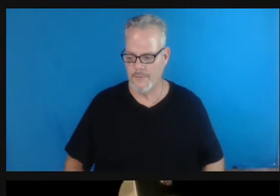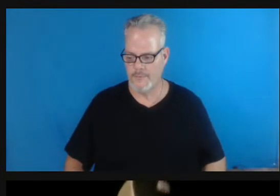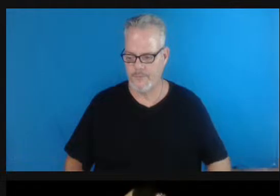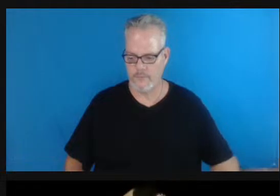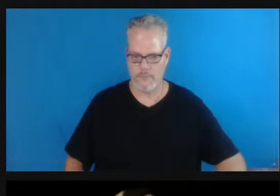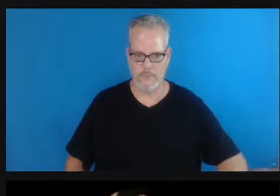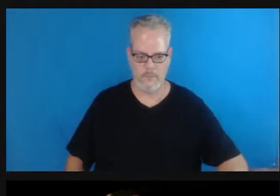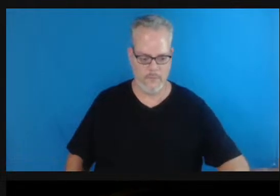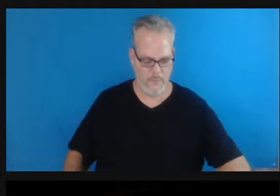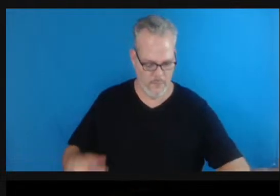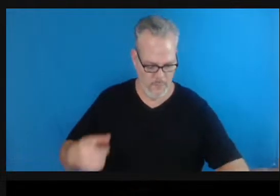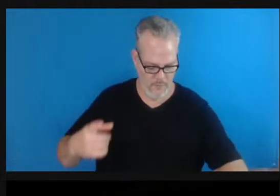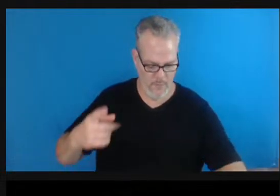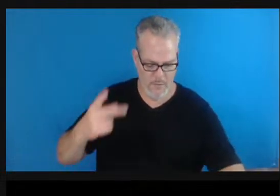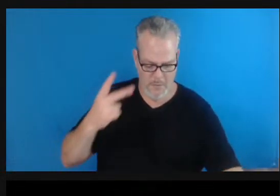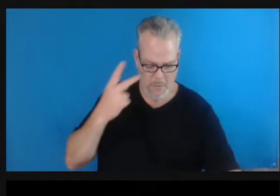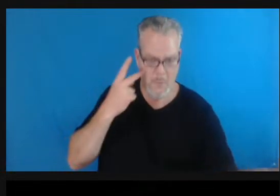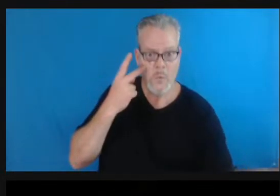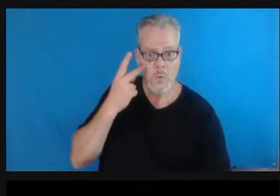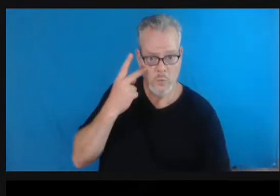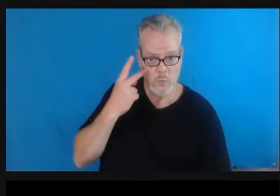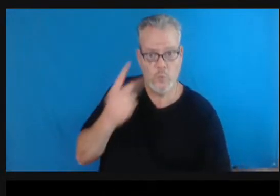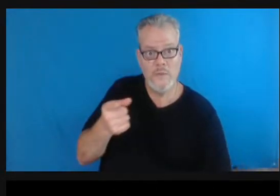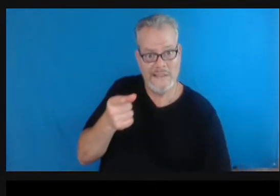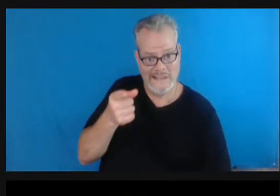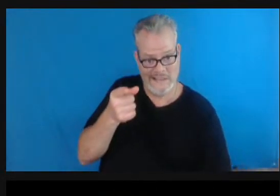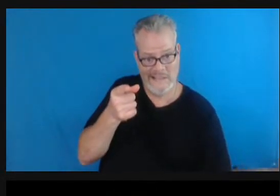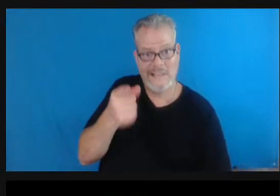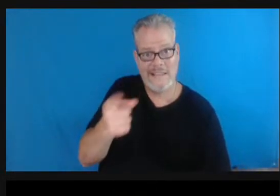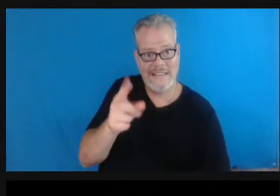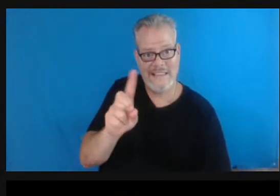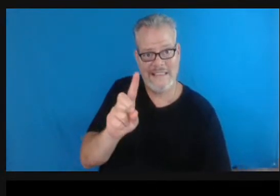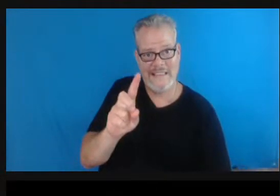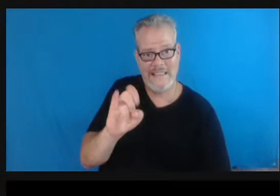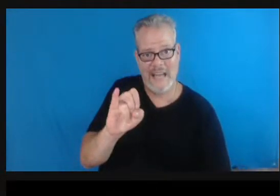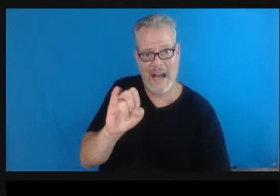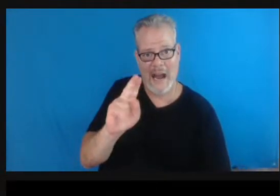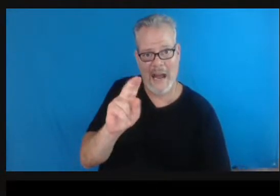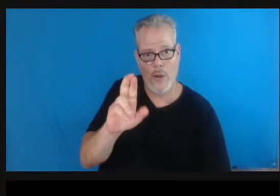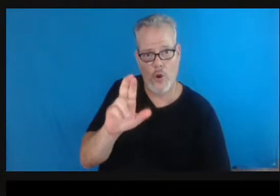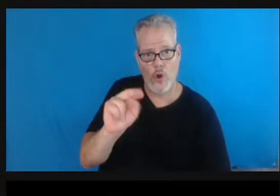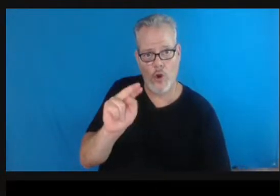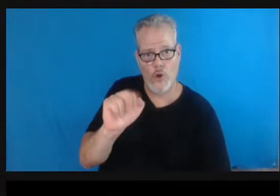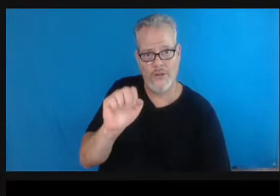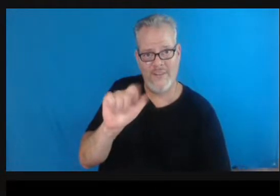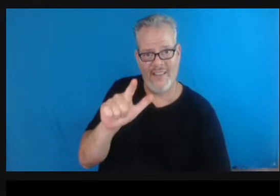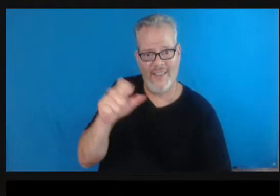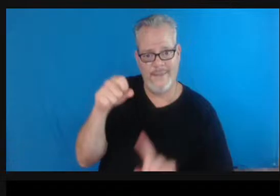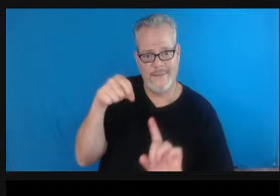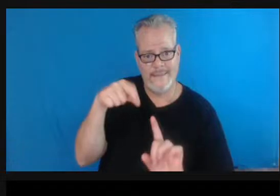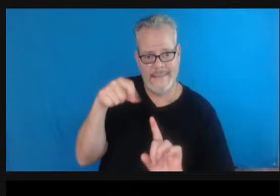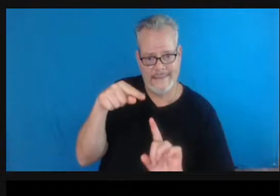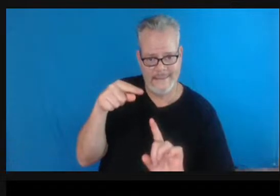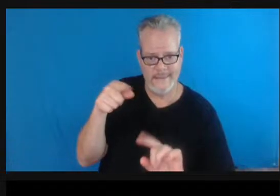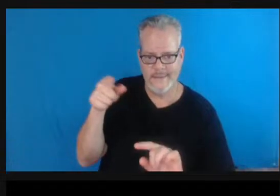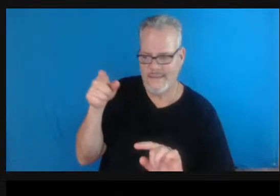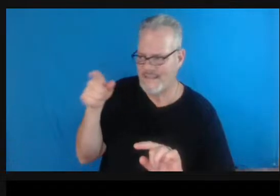we normally see, let's go back to the one before that. We normally see these diurnal signals. This is this wiggle up now he's talking about. He or she, Hotel